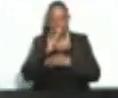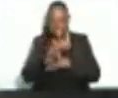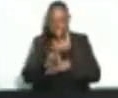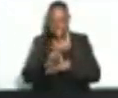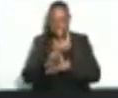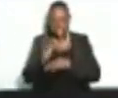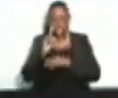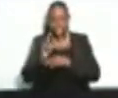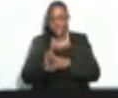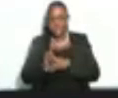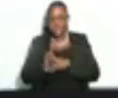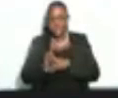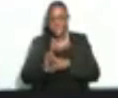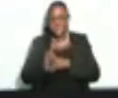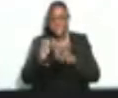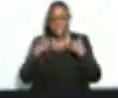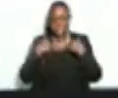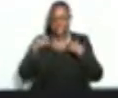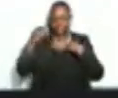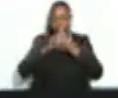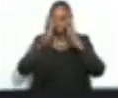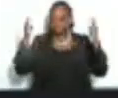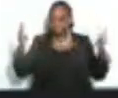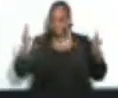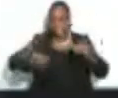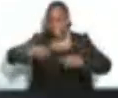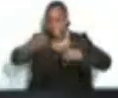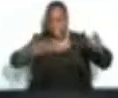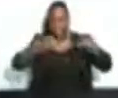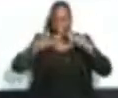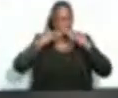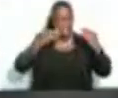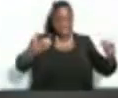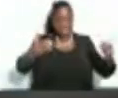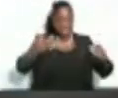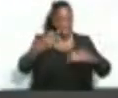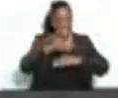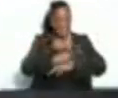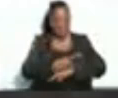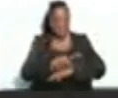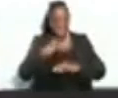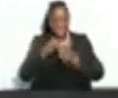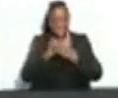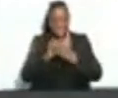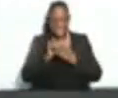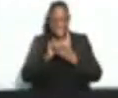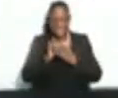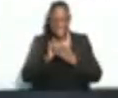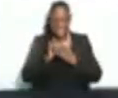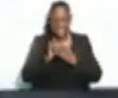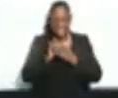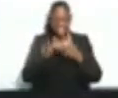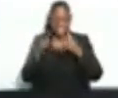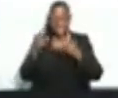Favor Ain't Fair, packed a trailer full of turkeys for distribution on Thanksgiving Day. In all, 300 mid-sized birds were given away